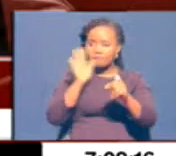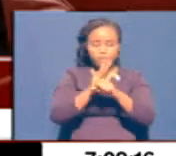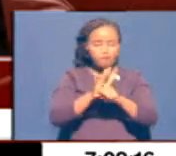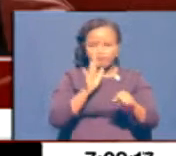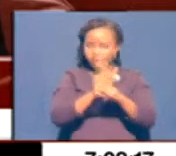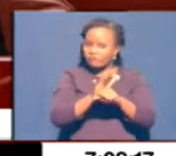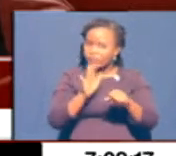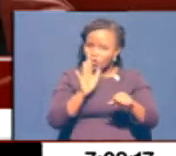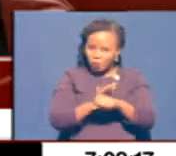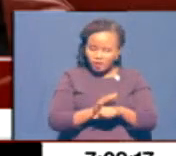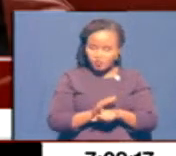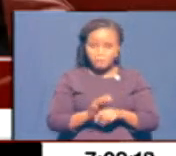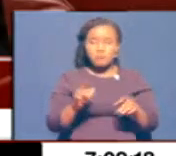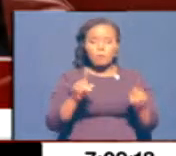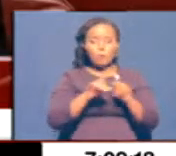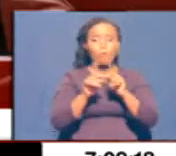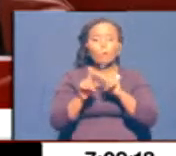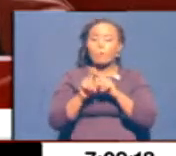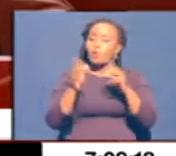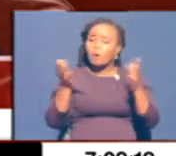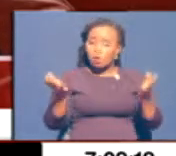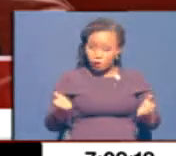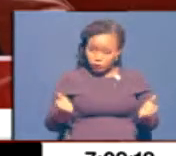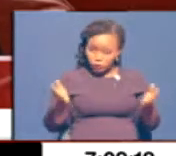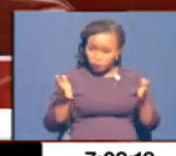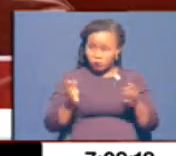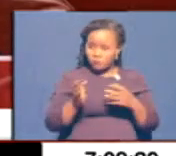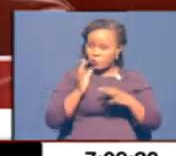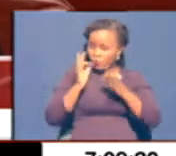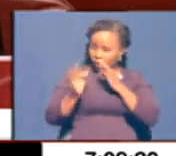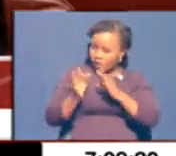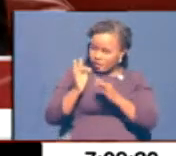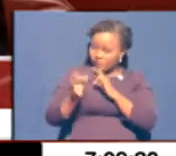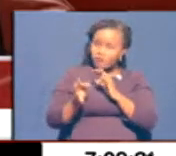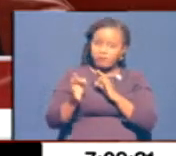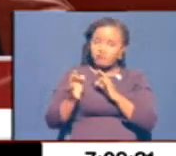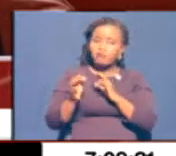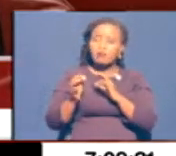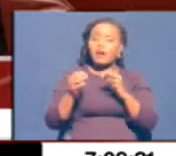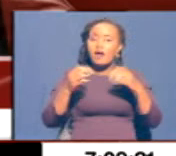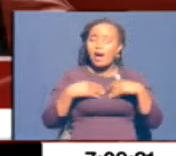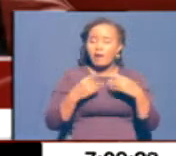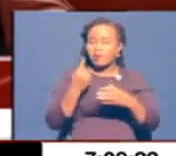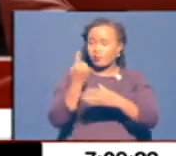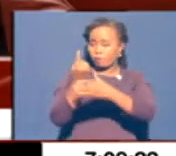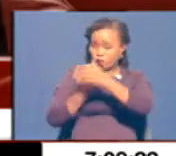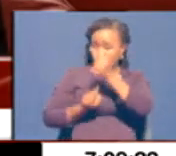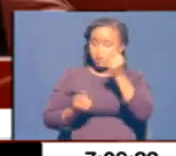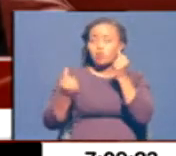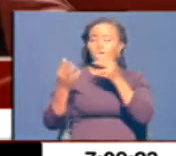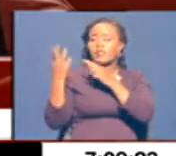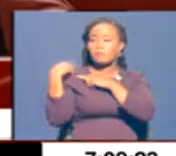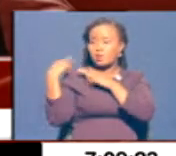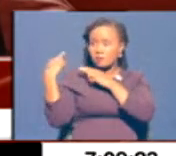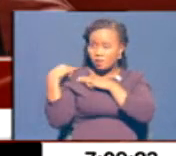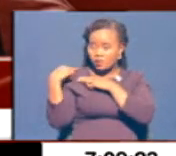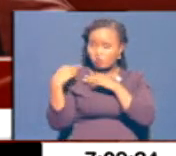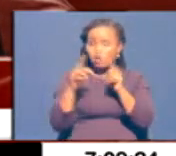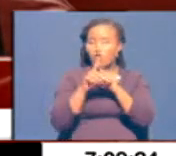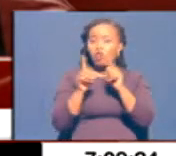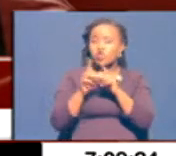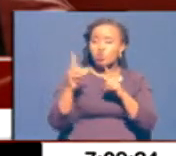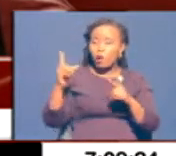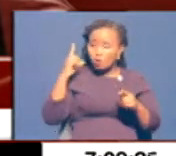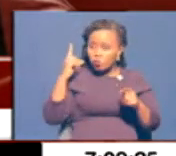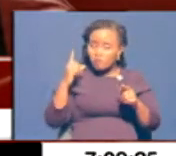And in that case, if they want to, their single obliga, that is called